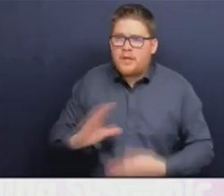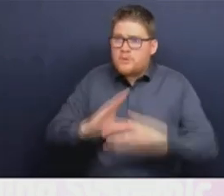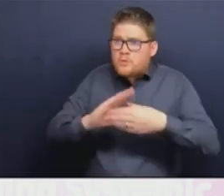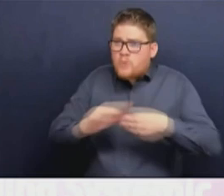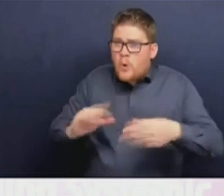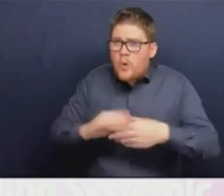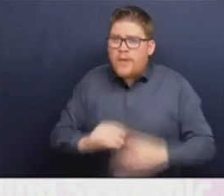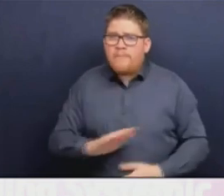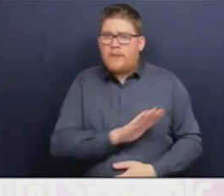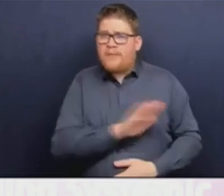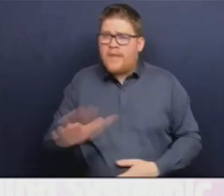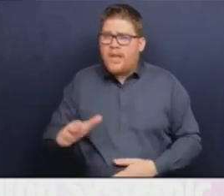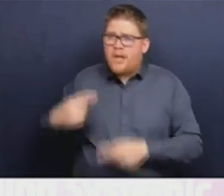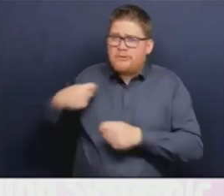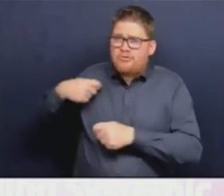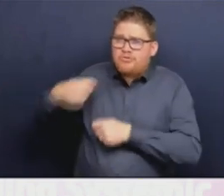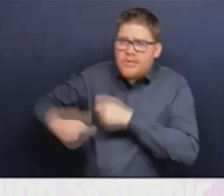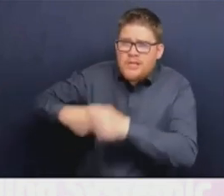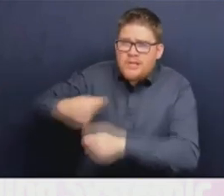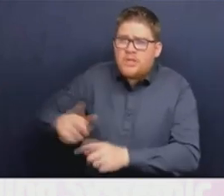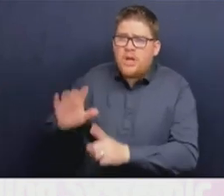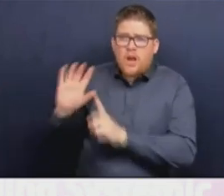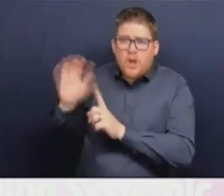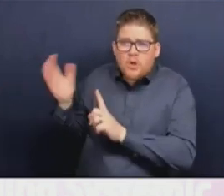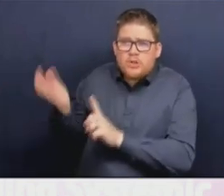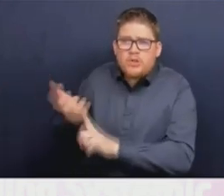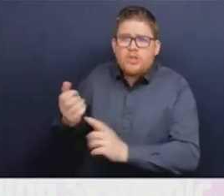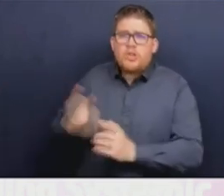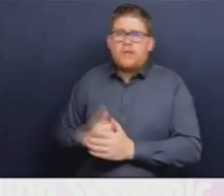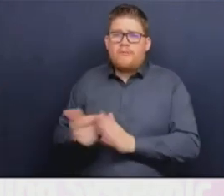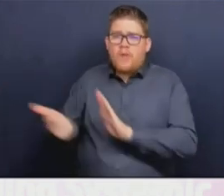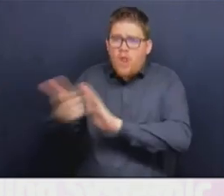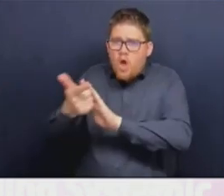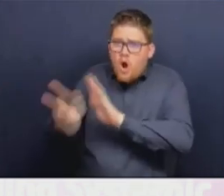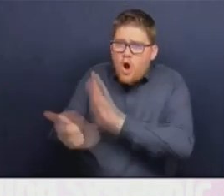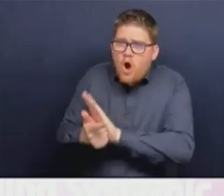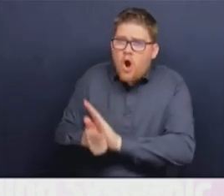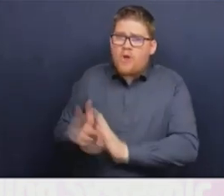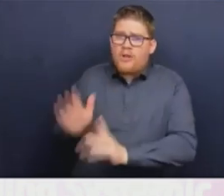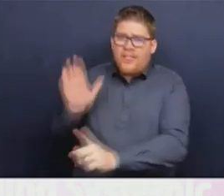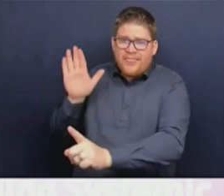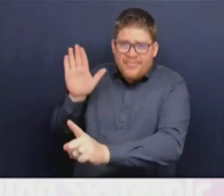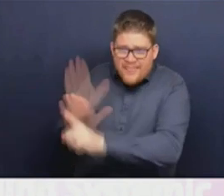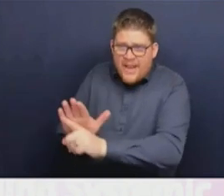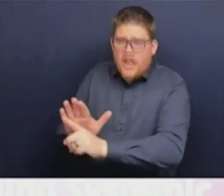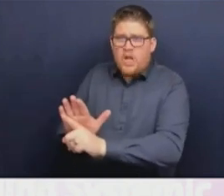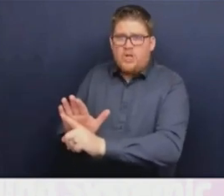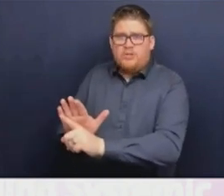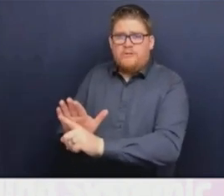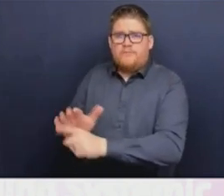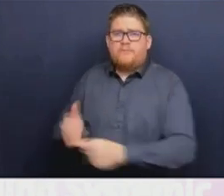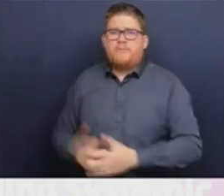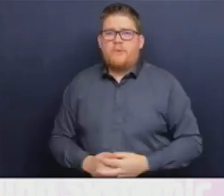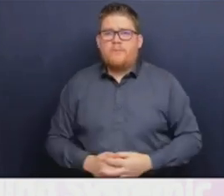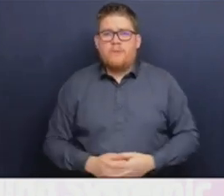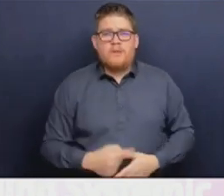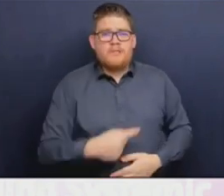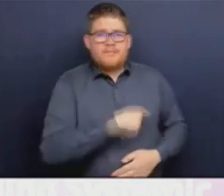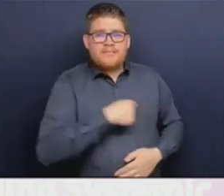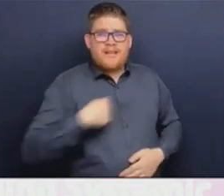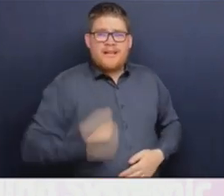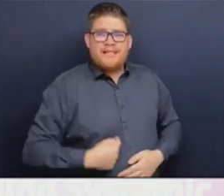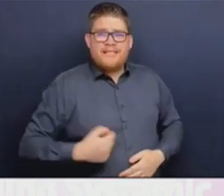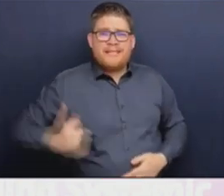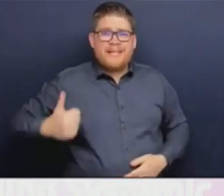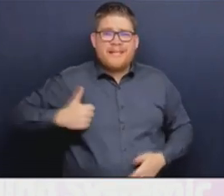traditional laws, which we see in Indigenous communities particularly, but not exclusively. The Chinese Canadian community has been in British